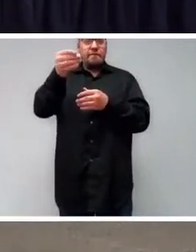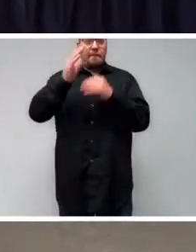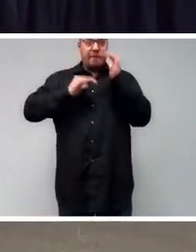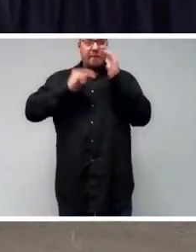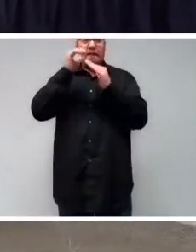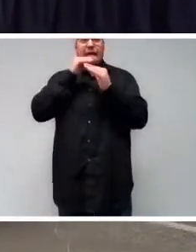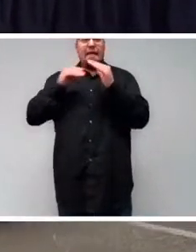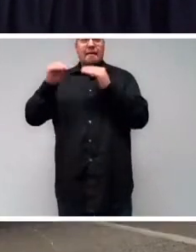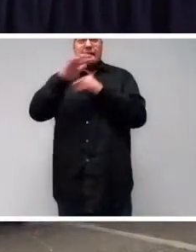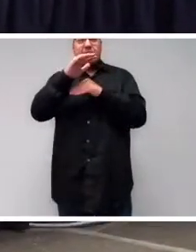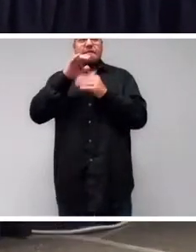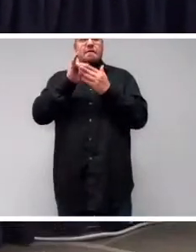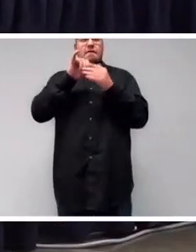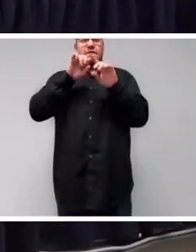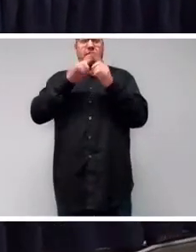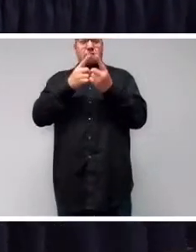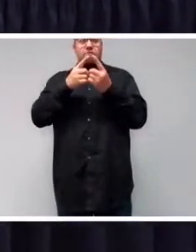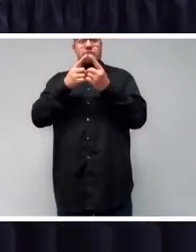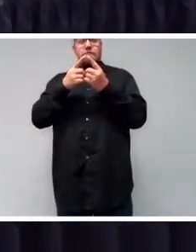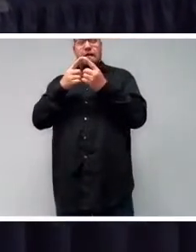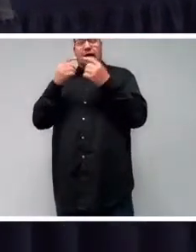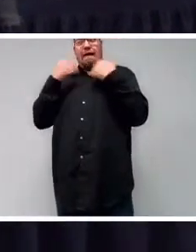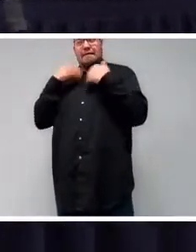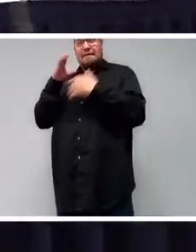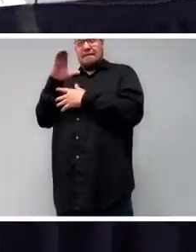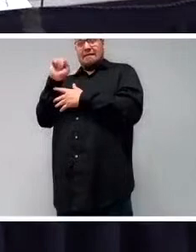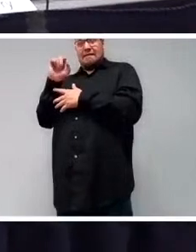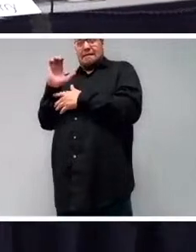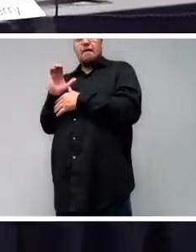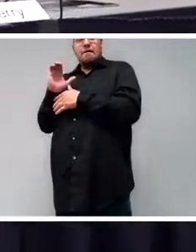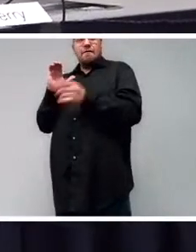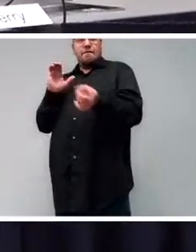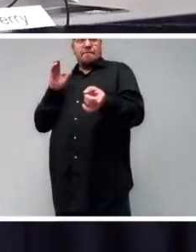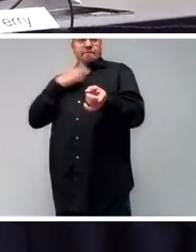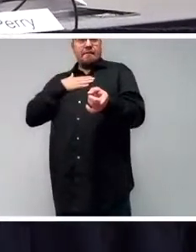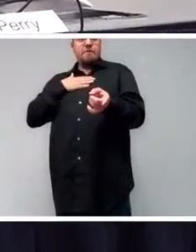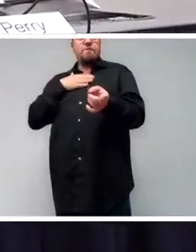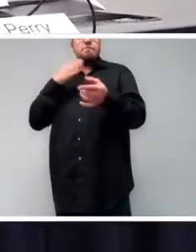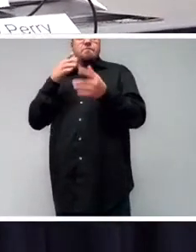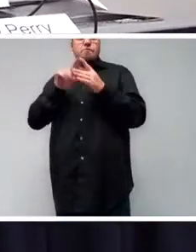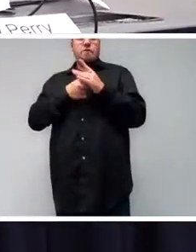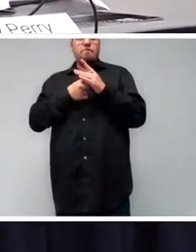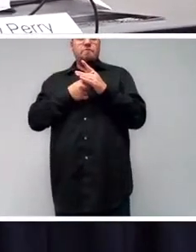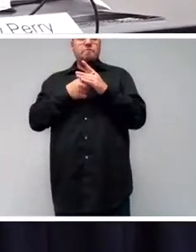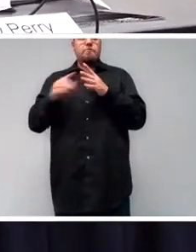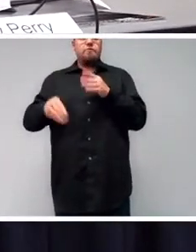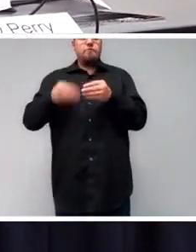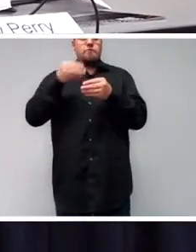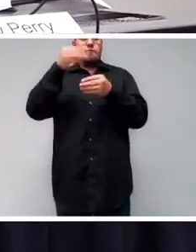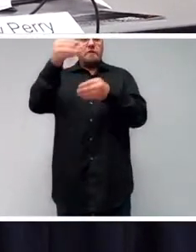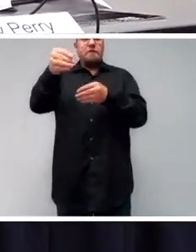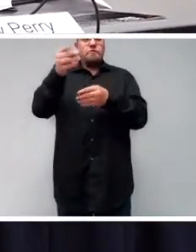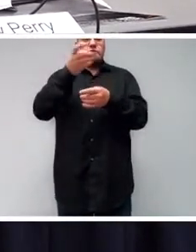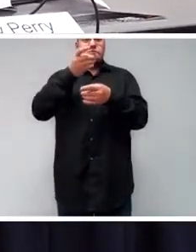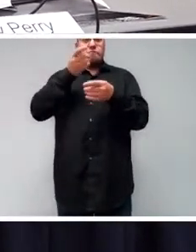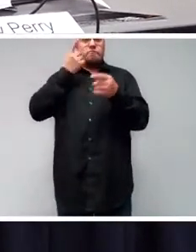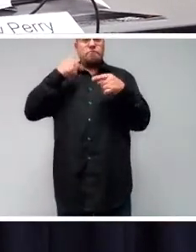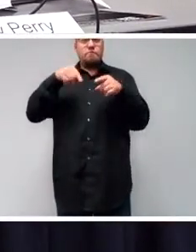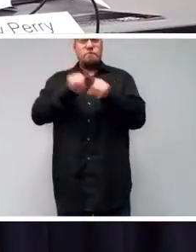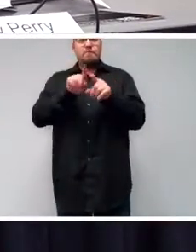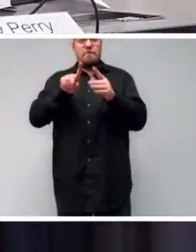district operates CTEC. Mr. Wolf, if you would walk us through this donation agreement quickly. Sure, let's start from the